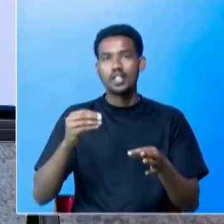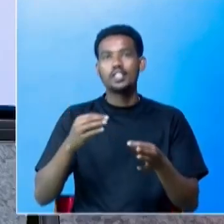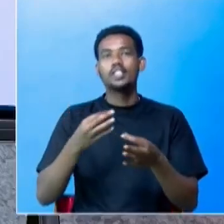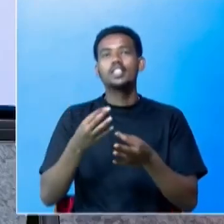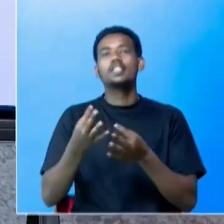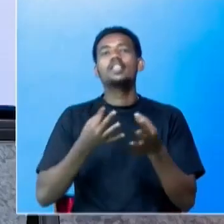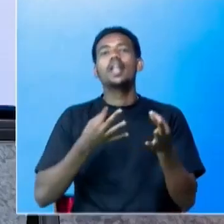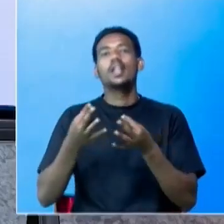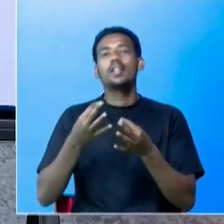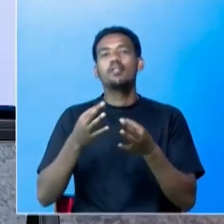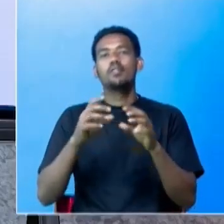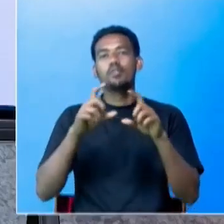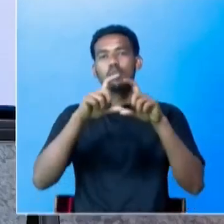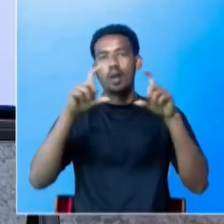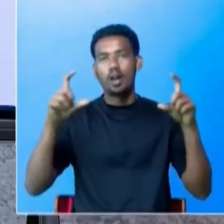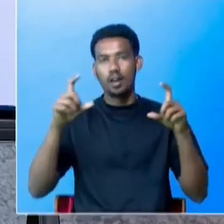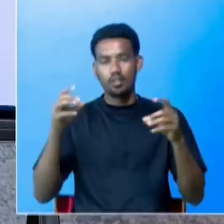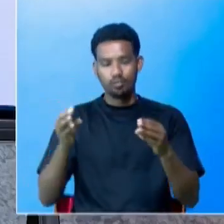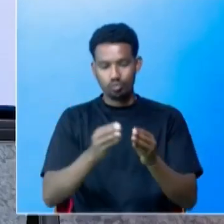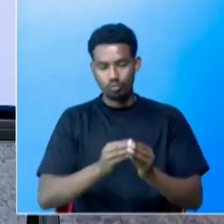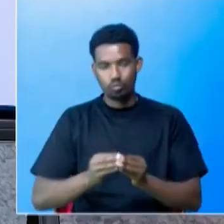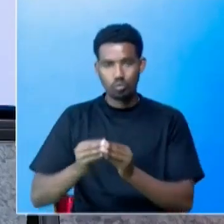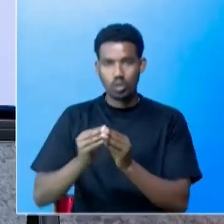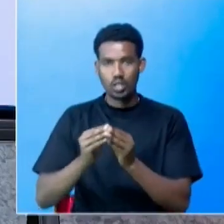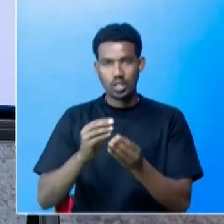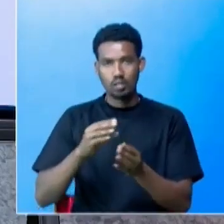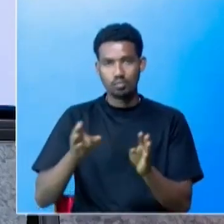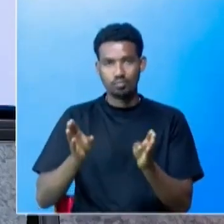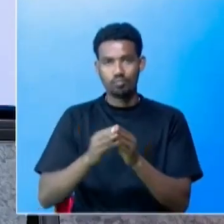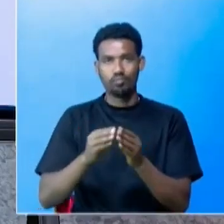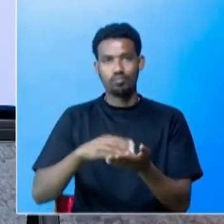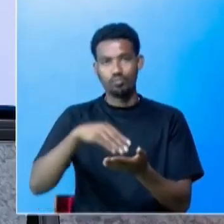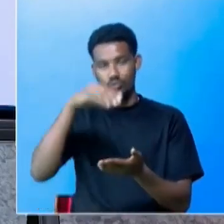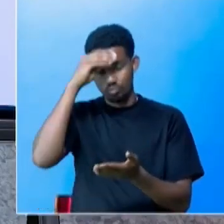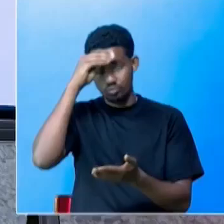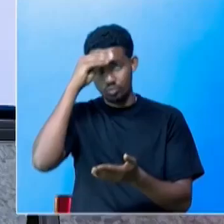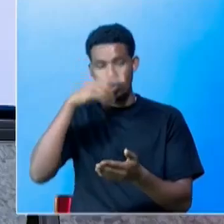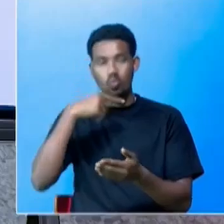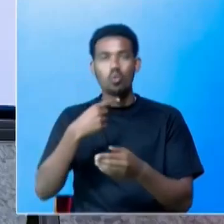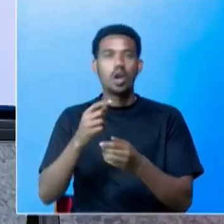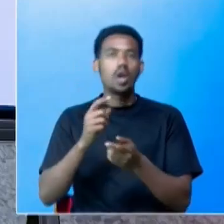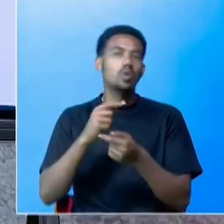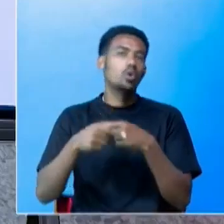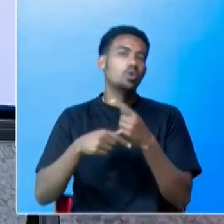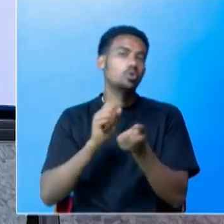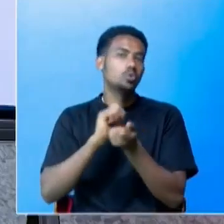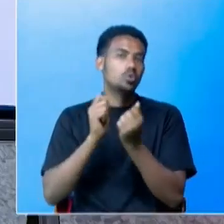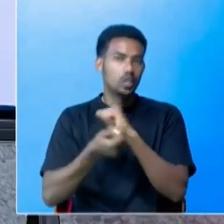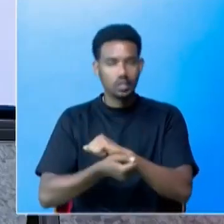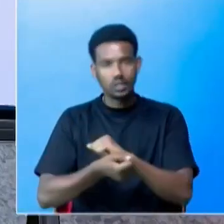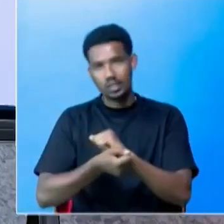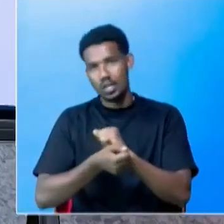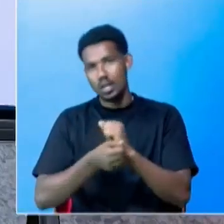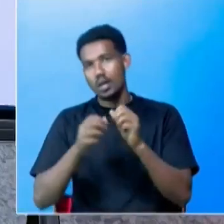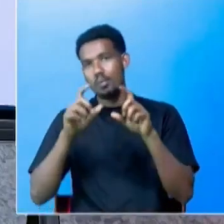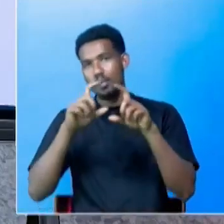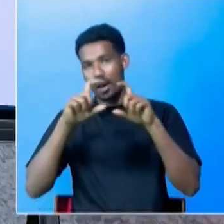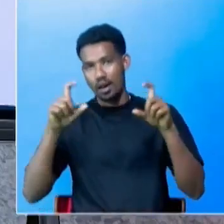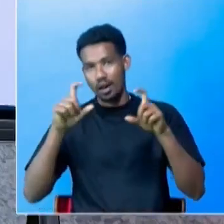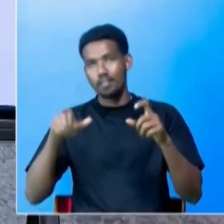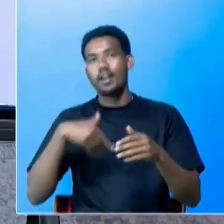paragraph. Together, we can start with sentences and we are going to change with a paragraph. After this